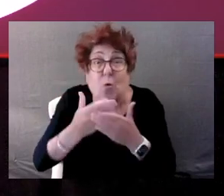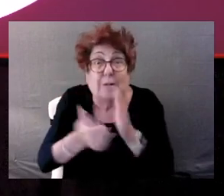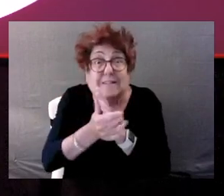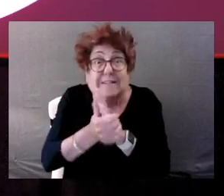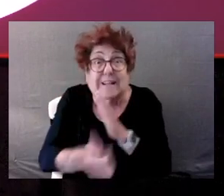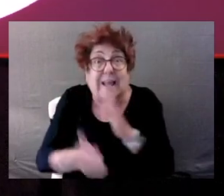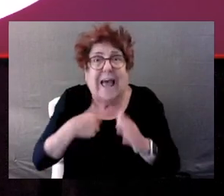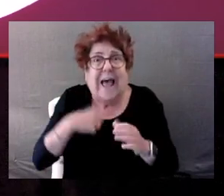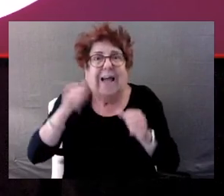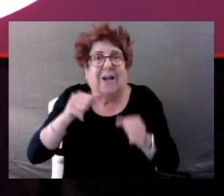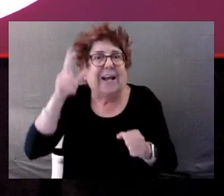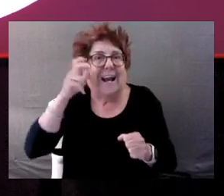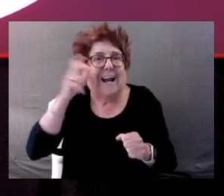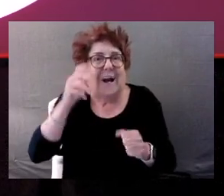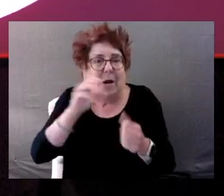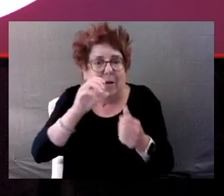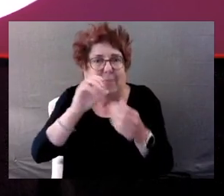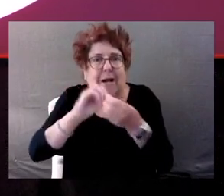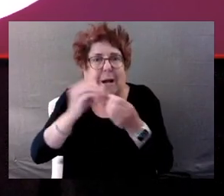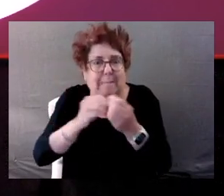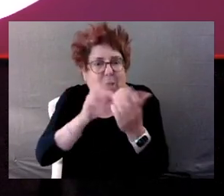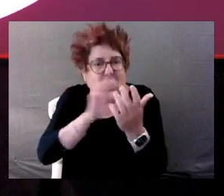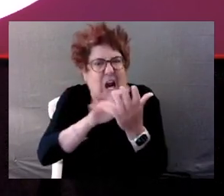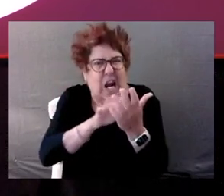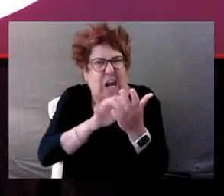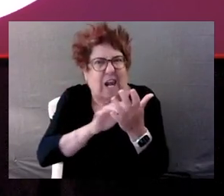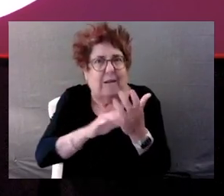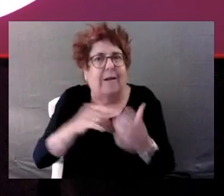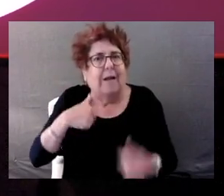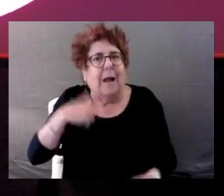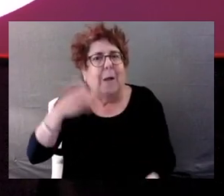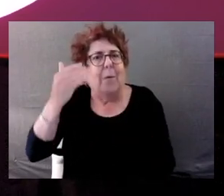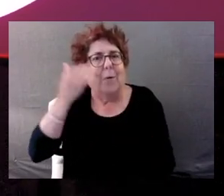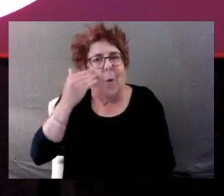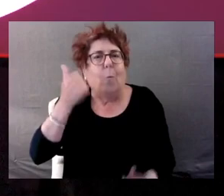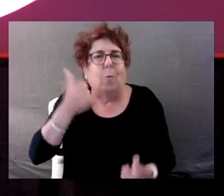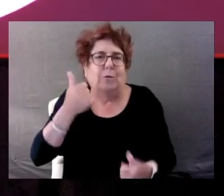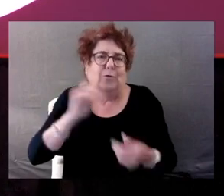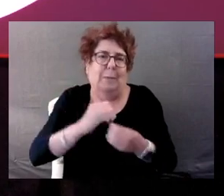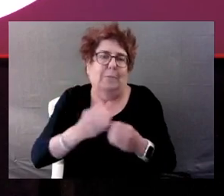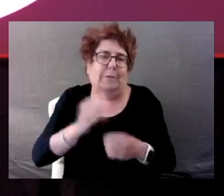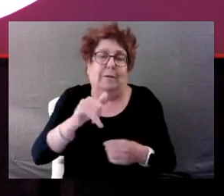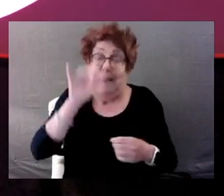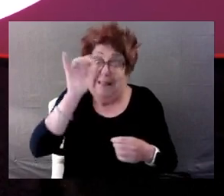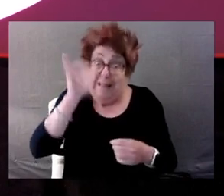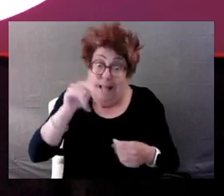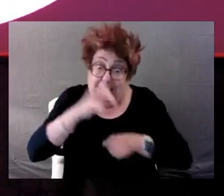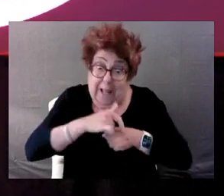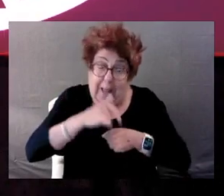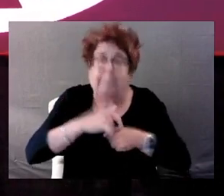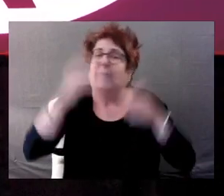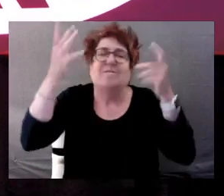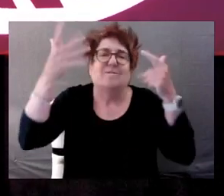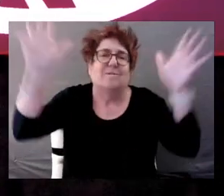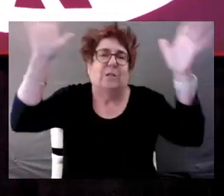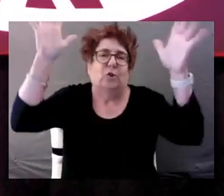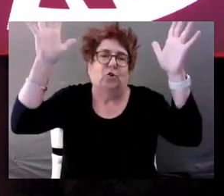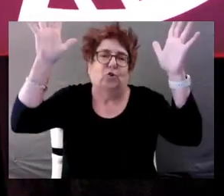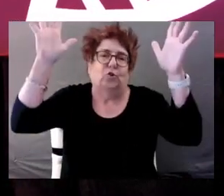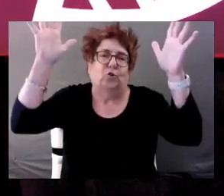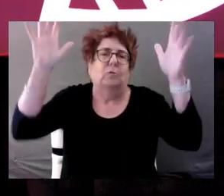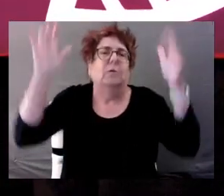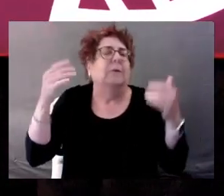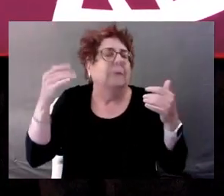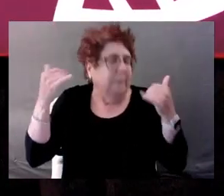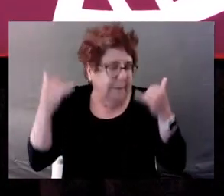number it was. I would hear the tone and know what number it was, right? Those days are over. We're really in an era and